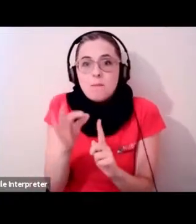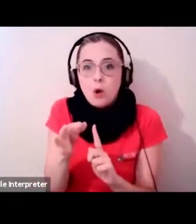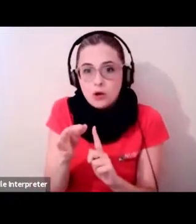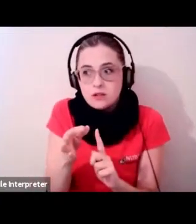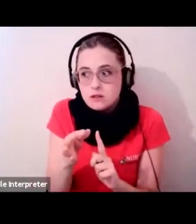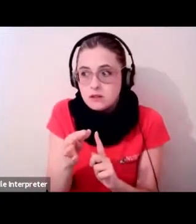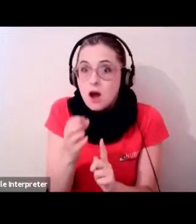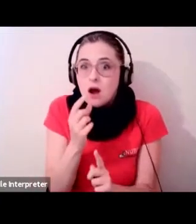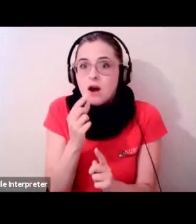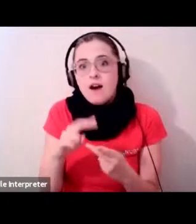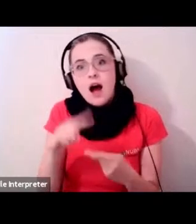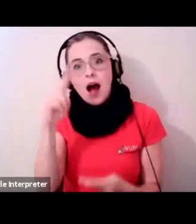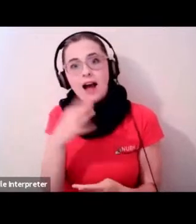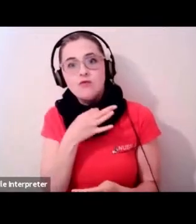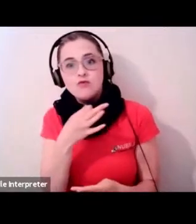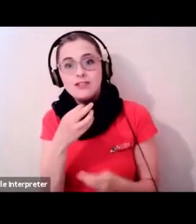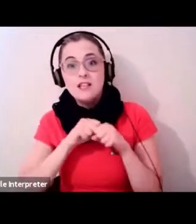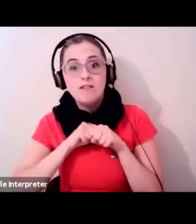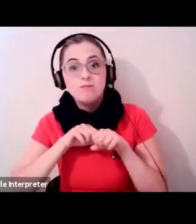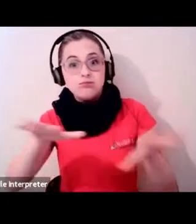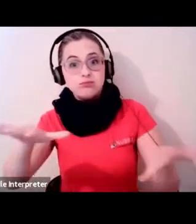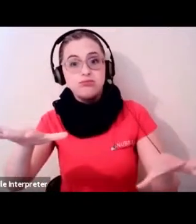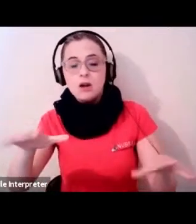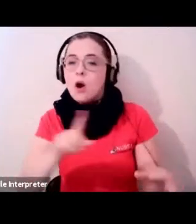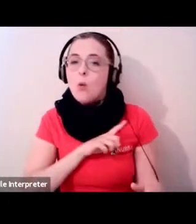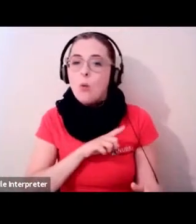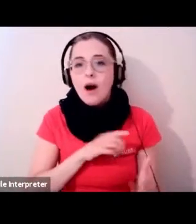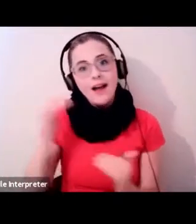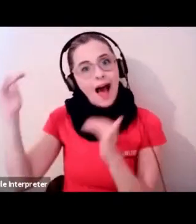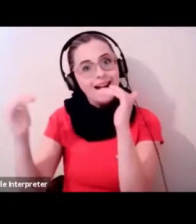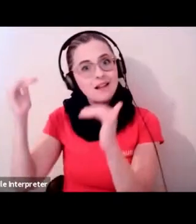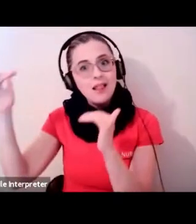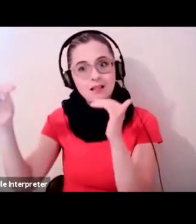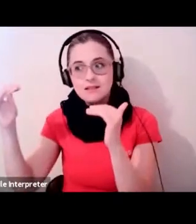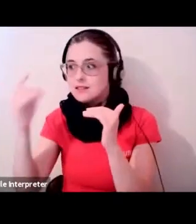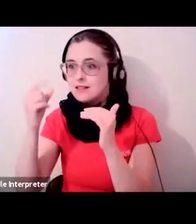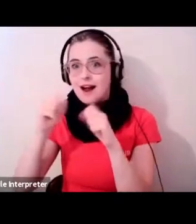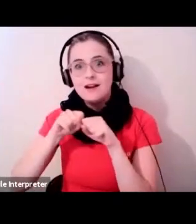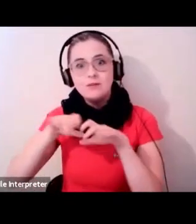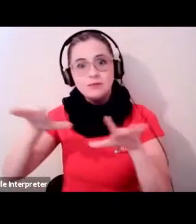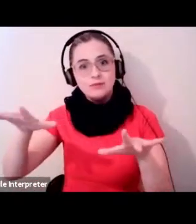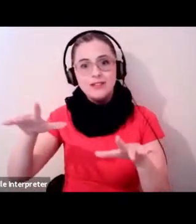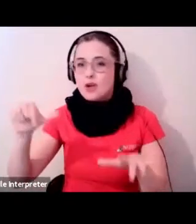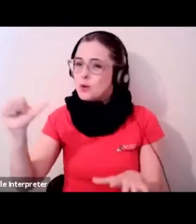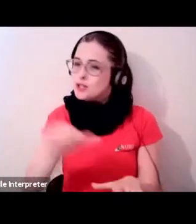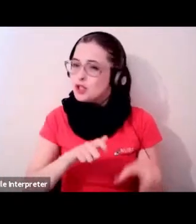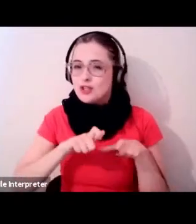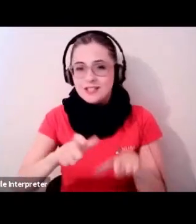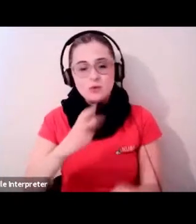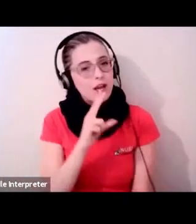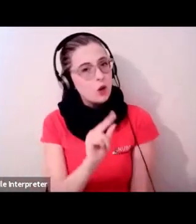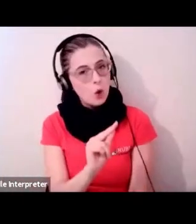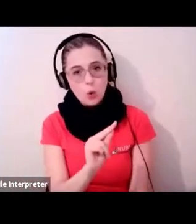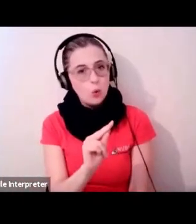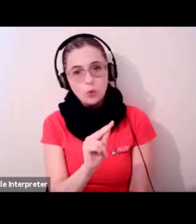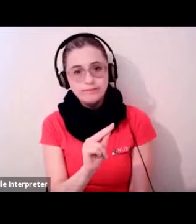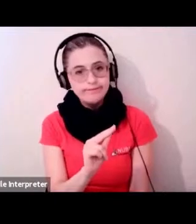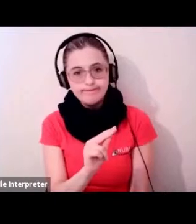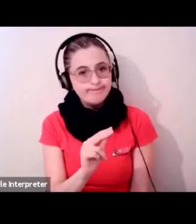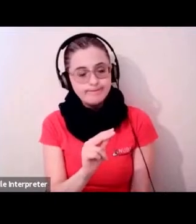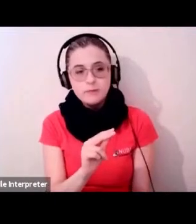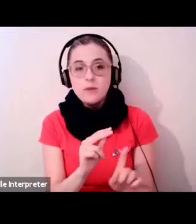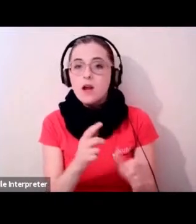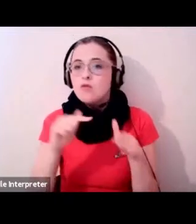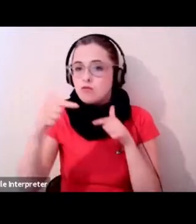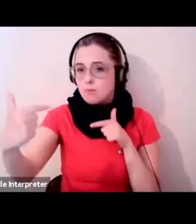the virus spreading, because it does spread faster between adults. So we should be saying no to that. We should be continuing